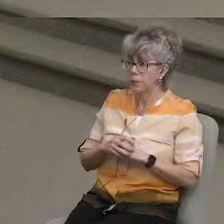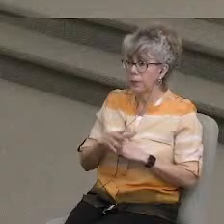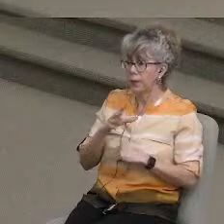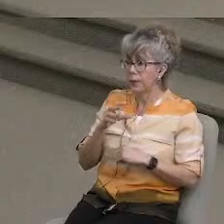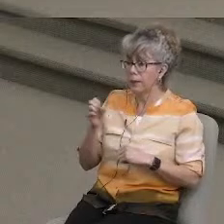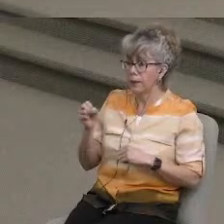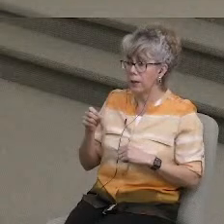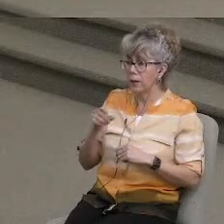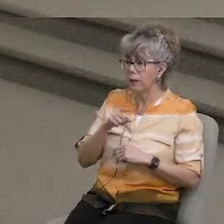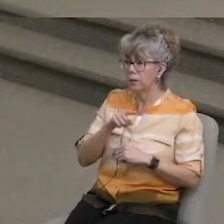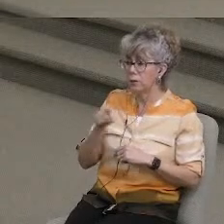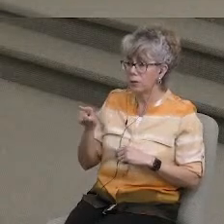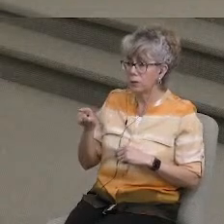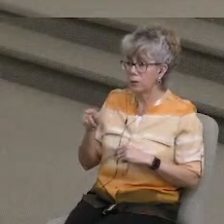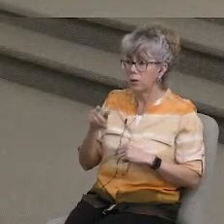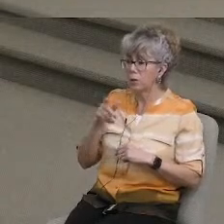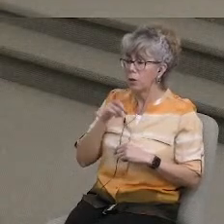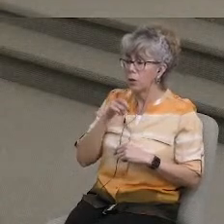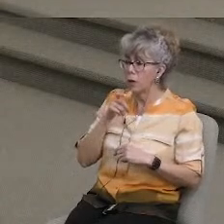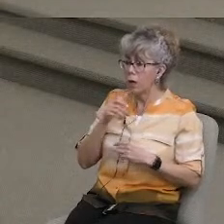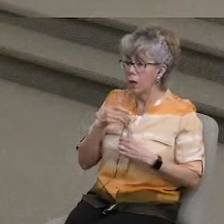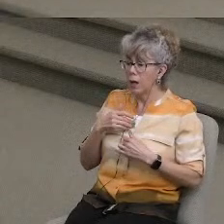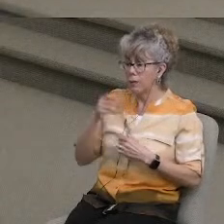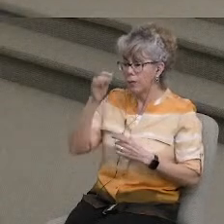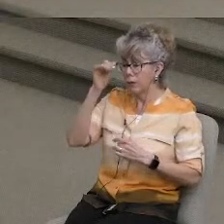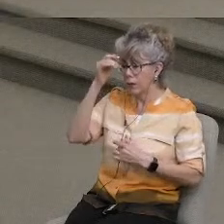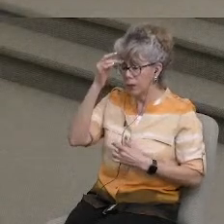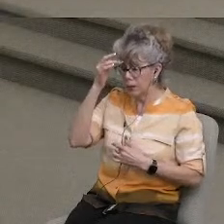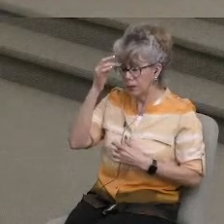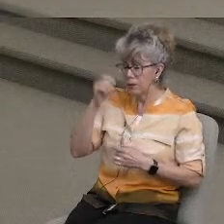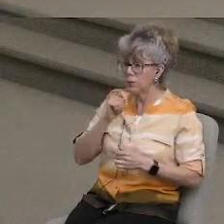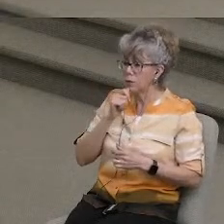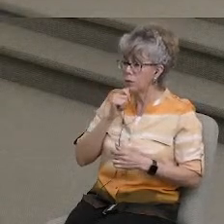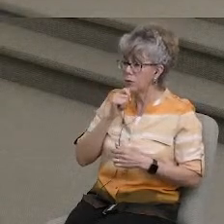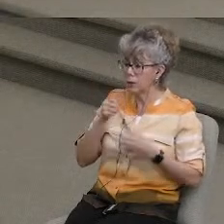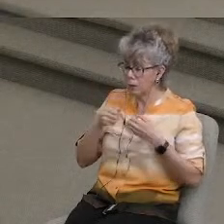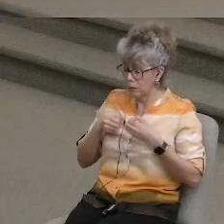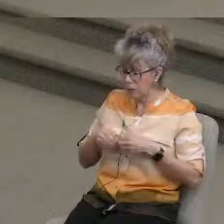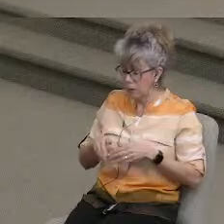and those who have diseases and suffering loss.